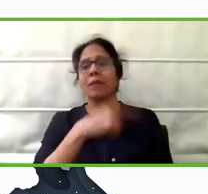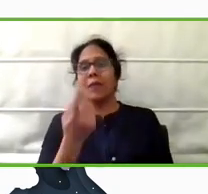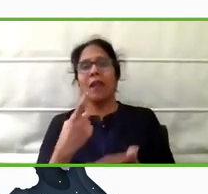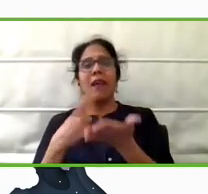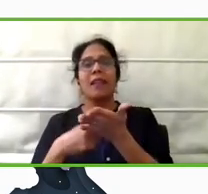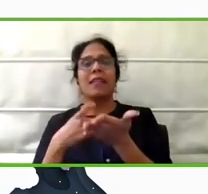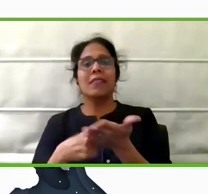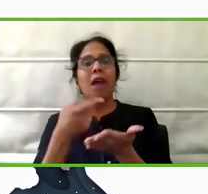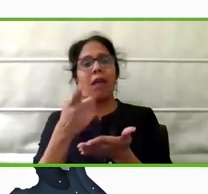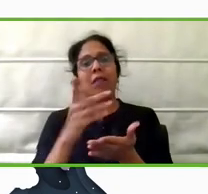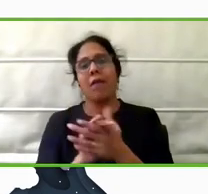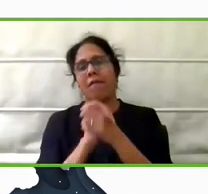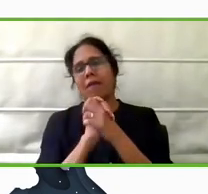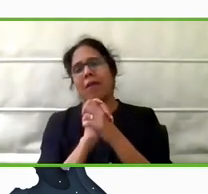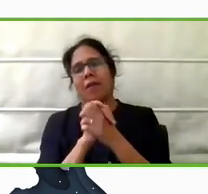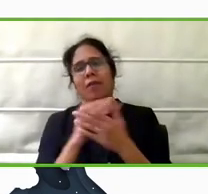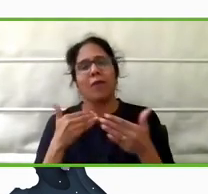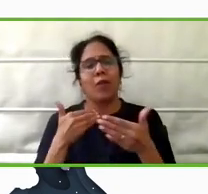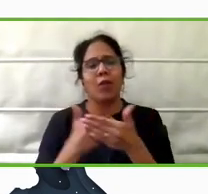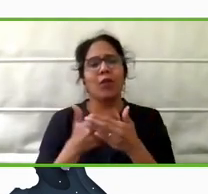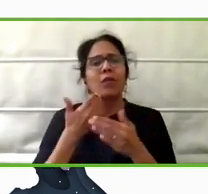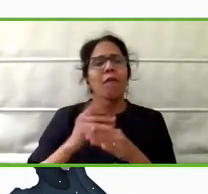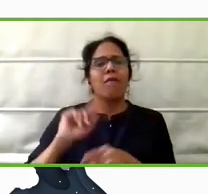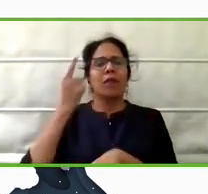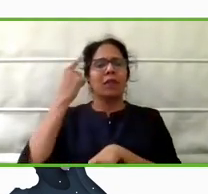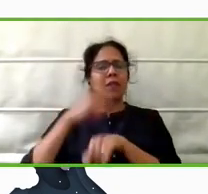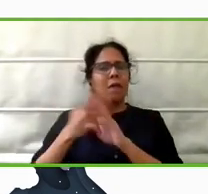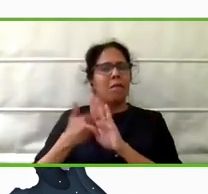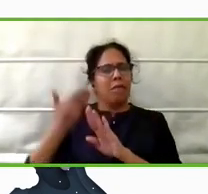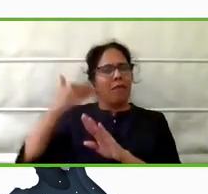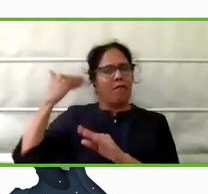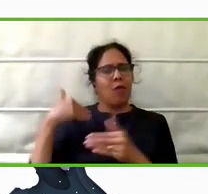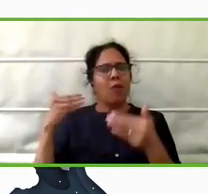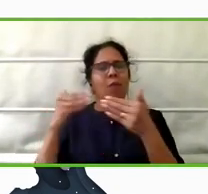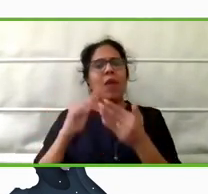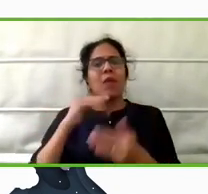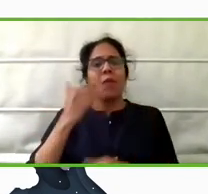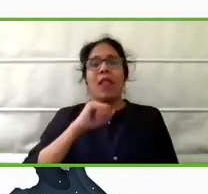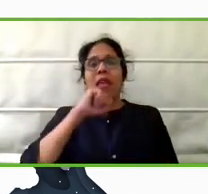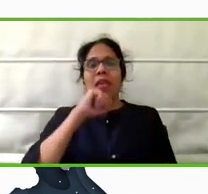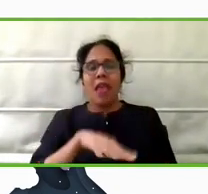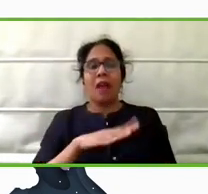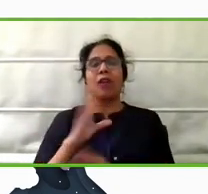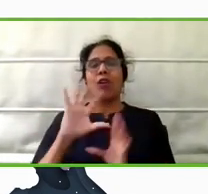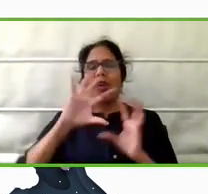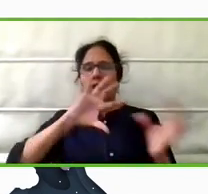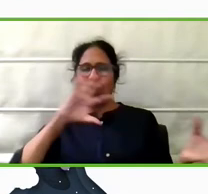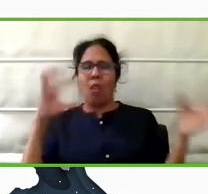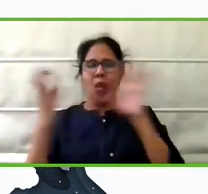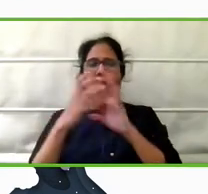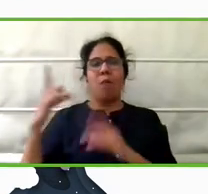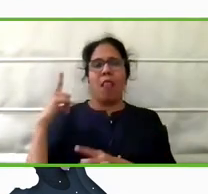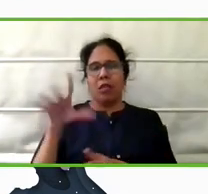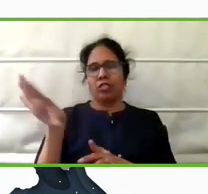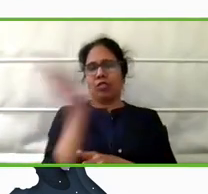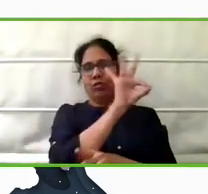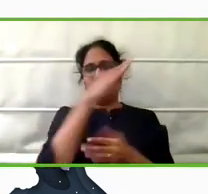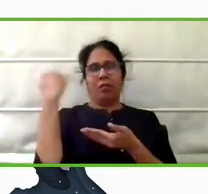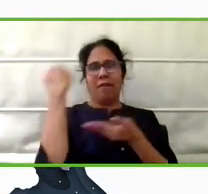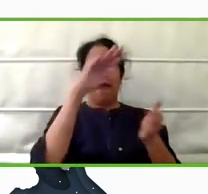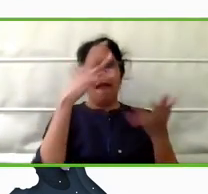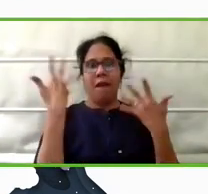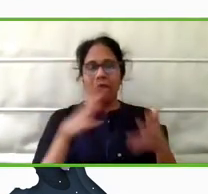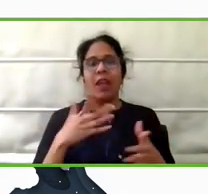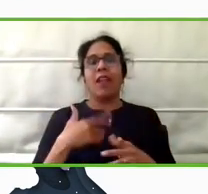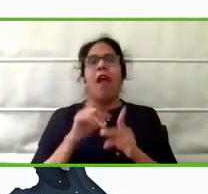friend. I first met him when he was selected as a young global leader, and I very proudly claim that I'm one of his mentors